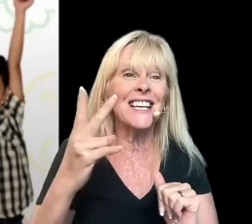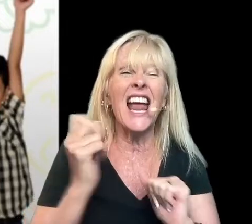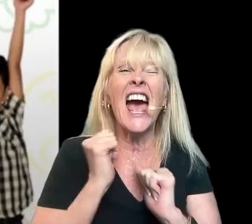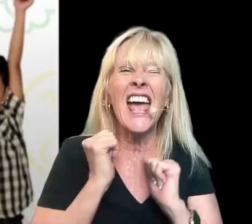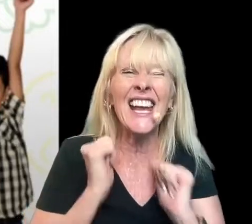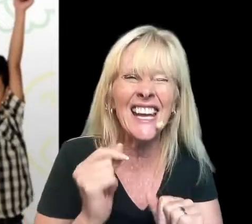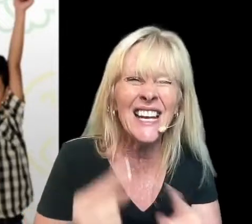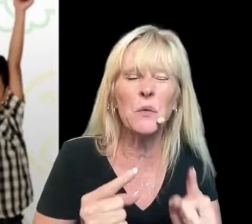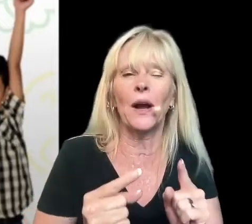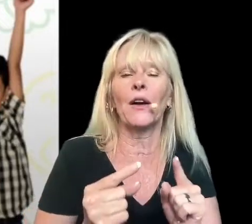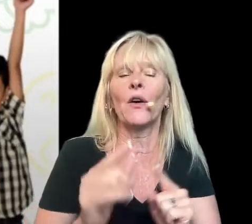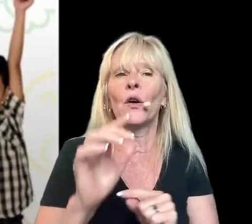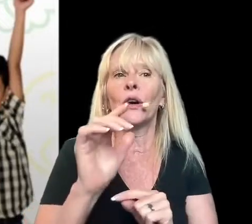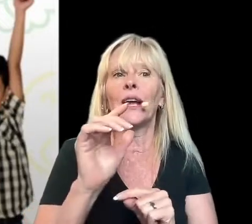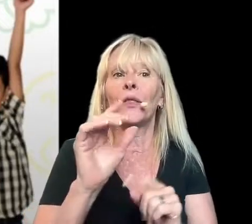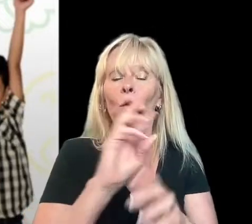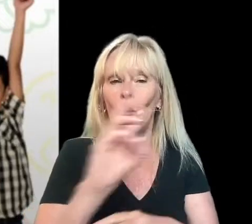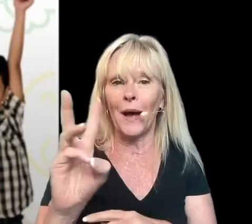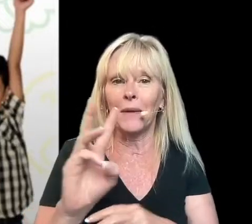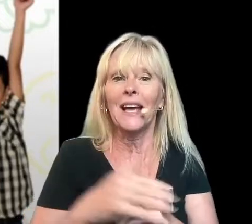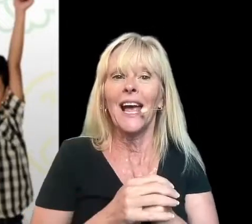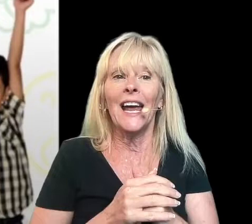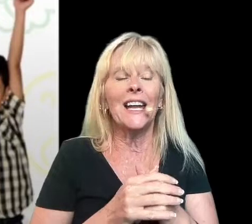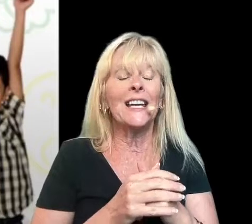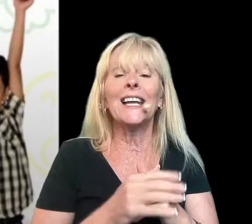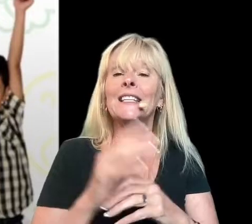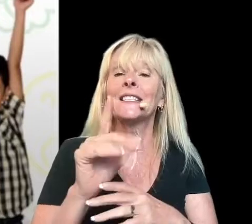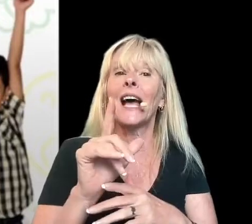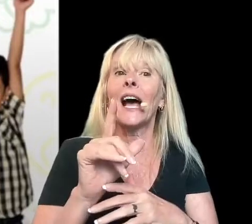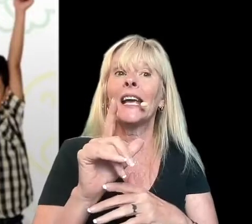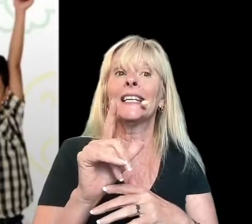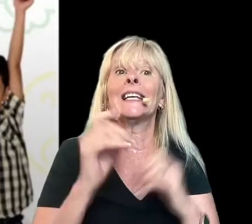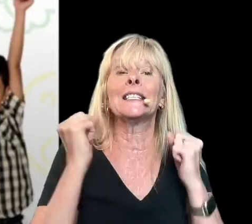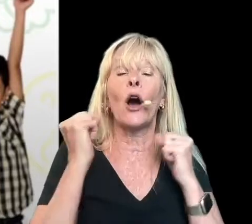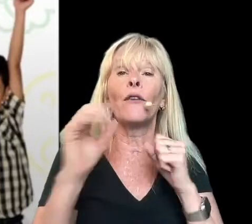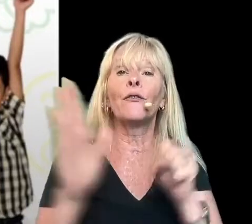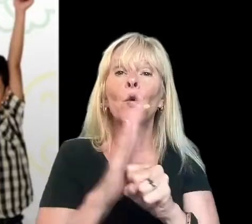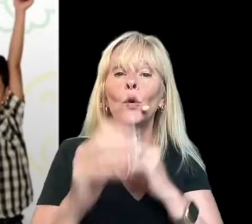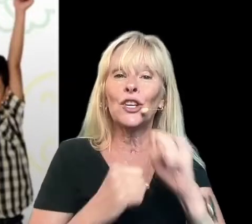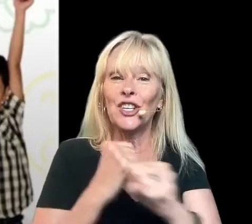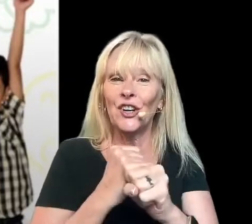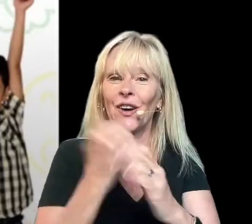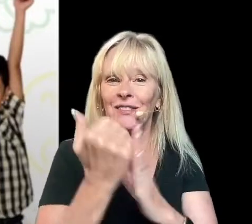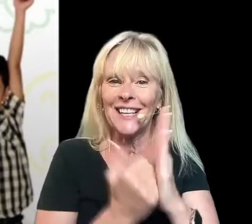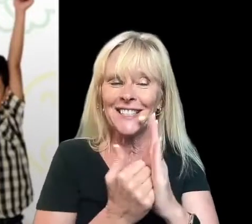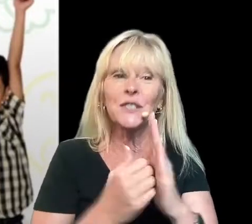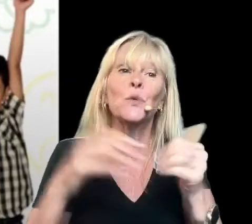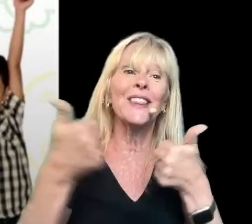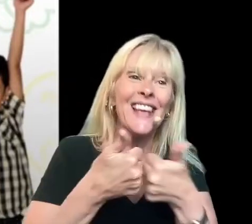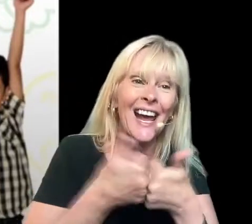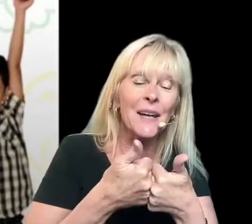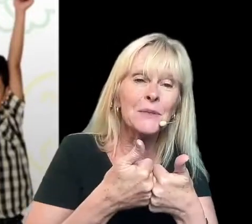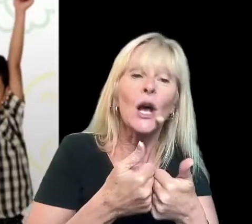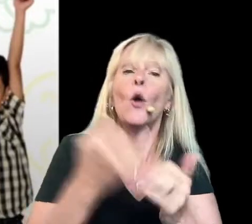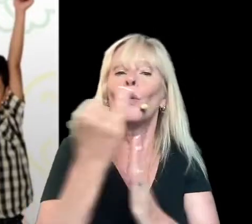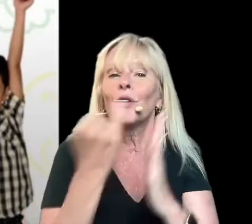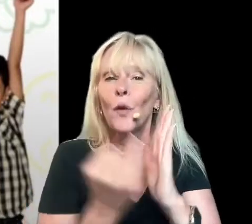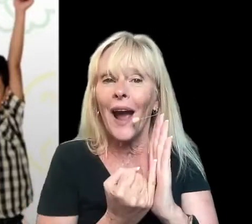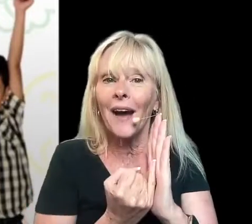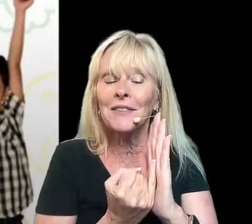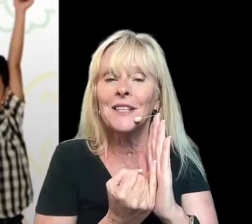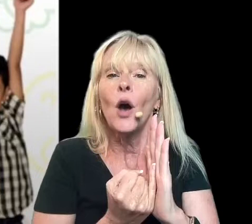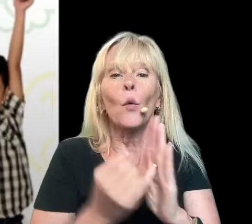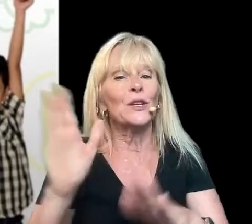have seen anywhere on the web, and it is a full year of lessons with games,